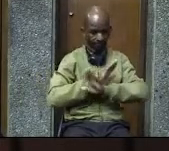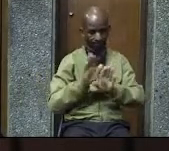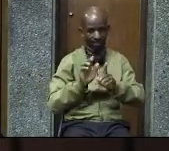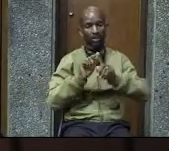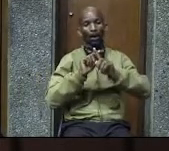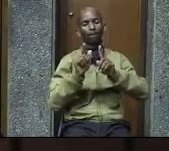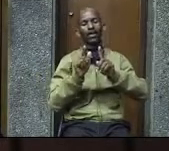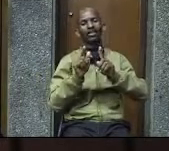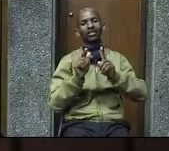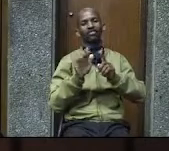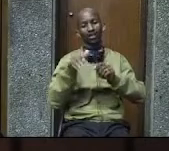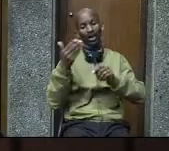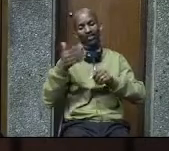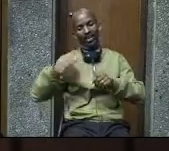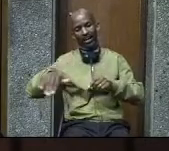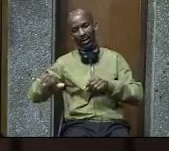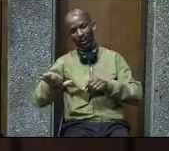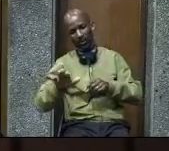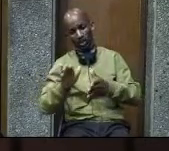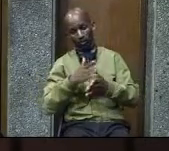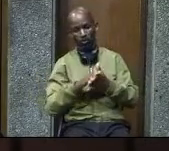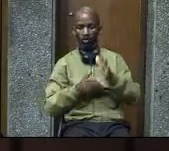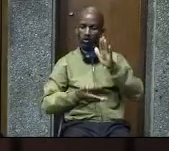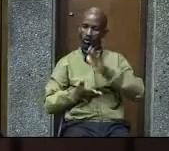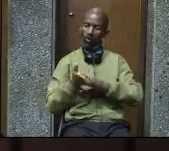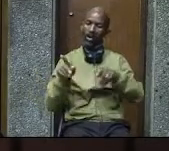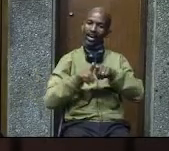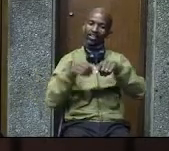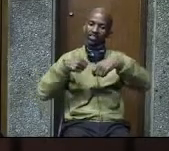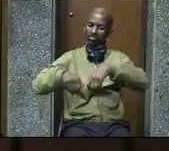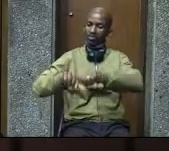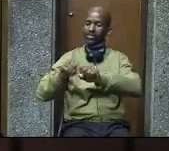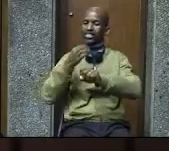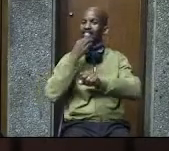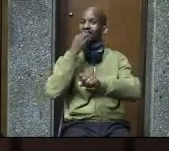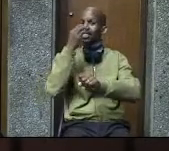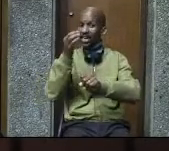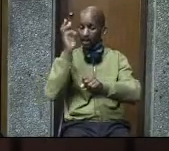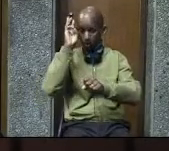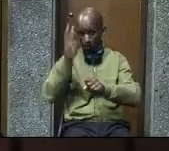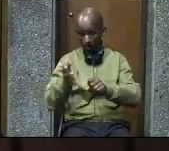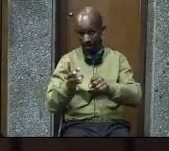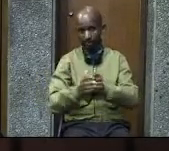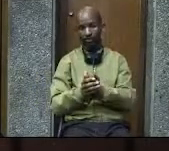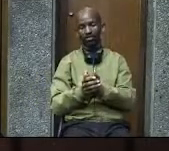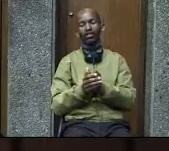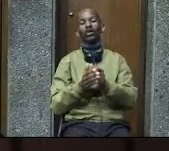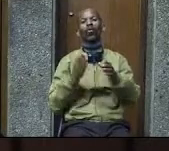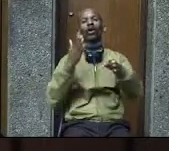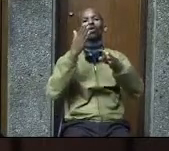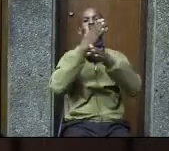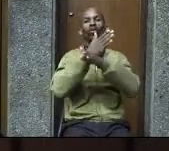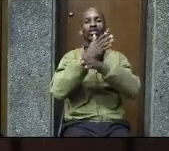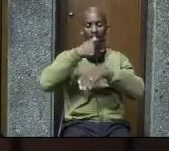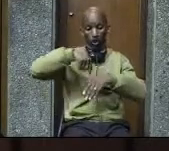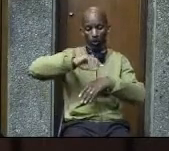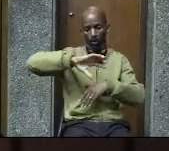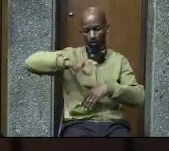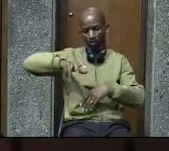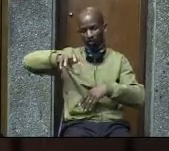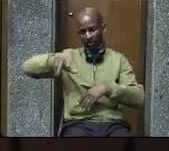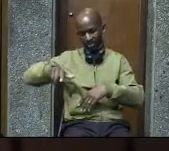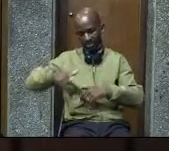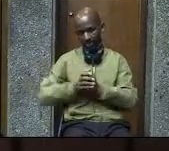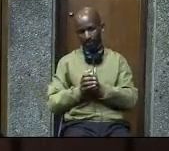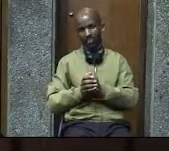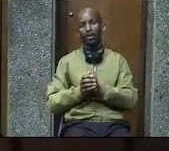tsa di area ka ofela, because re tlo tsa majalo ka chairperson ya buile re tlo crossa the whole province